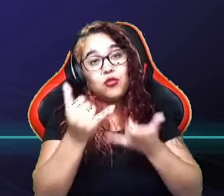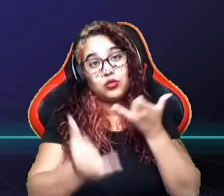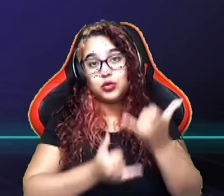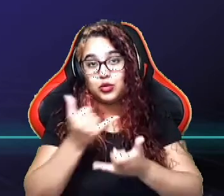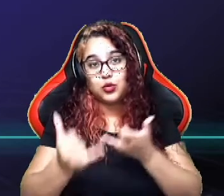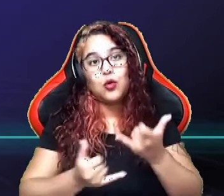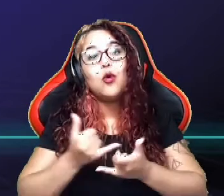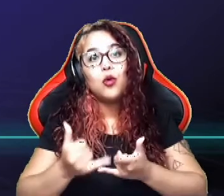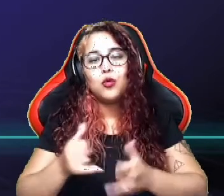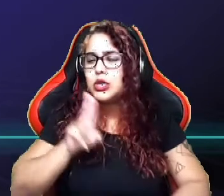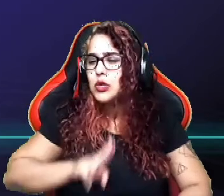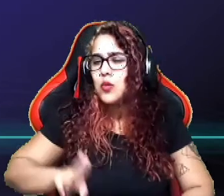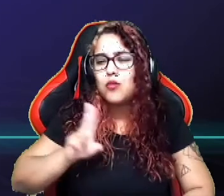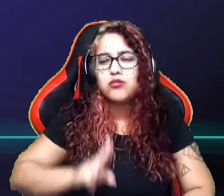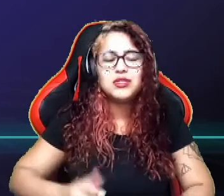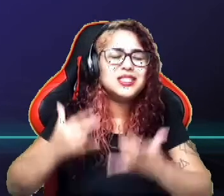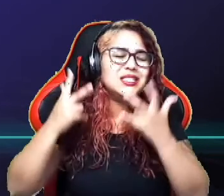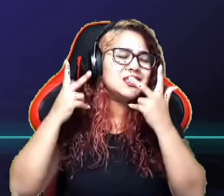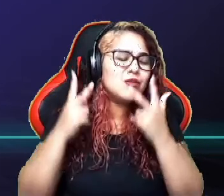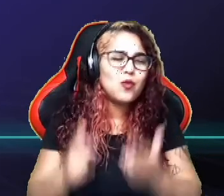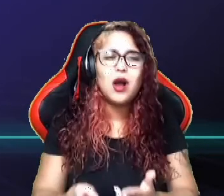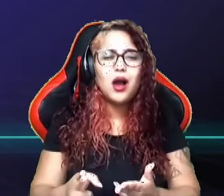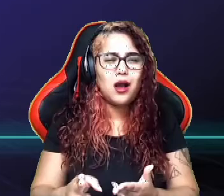from the 80s, from the 90s, with that